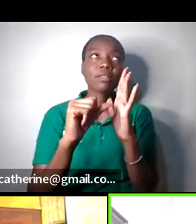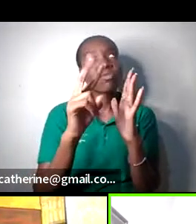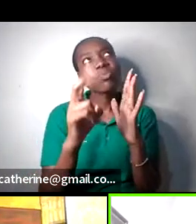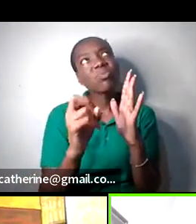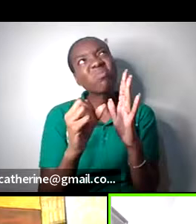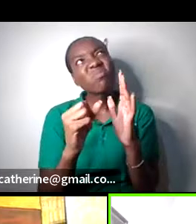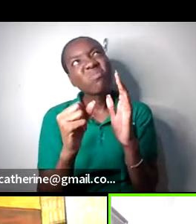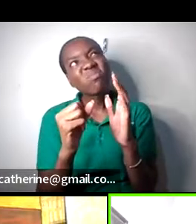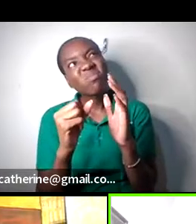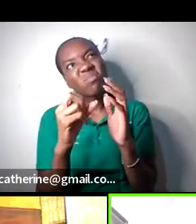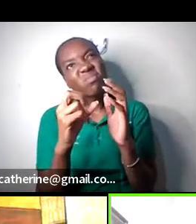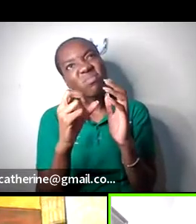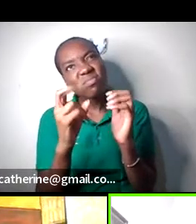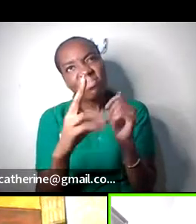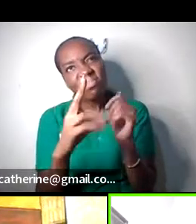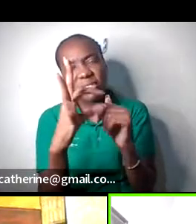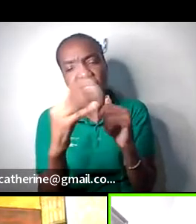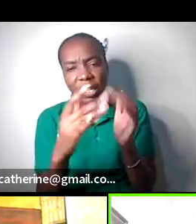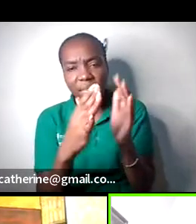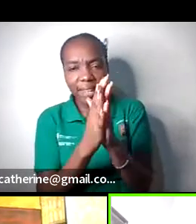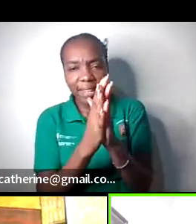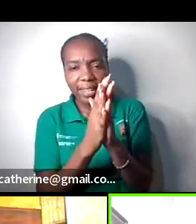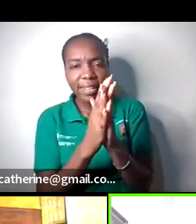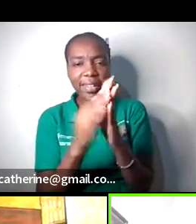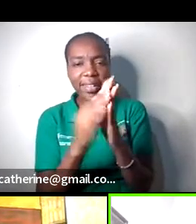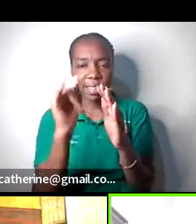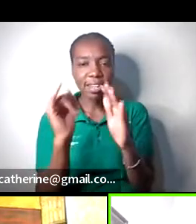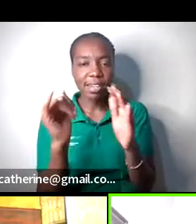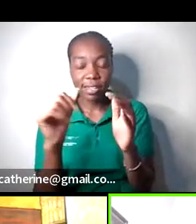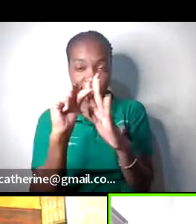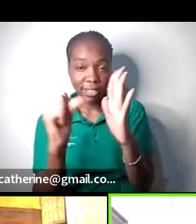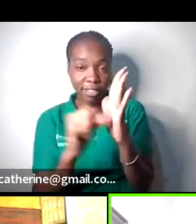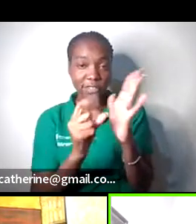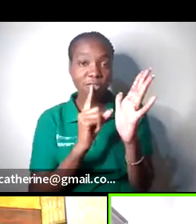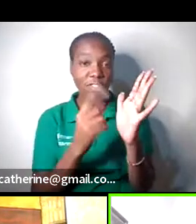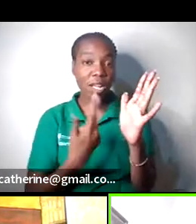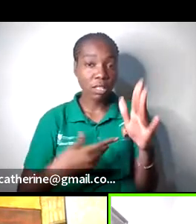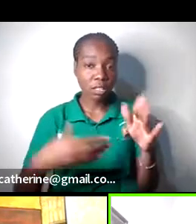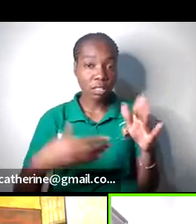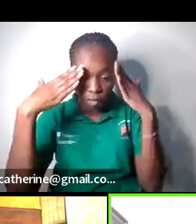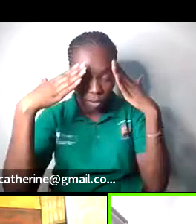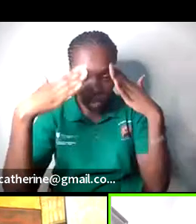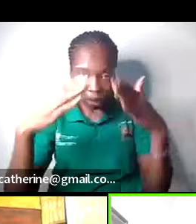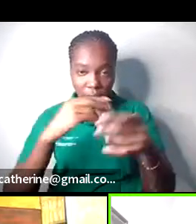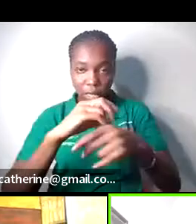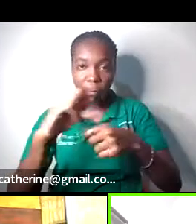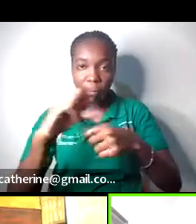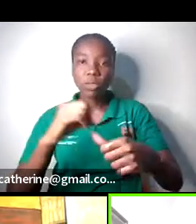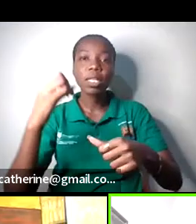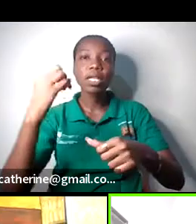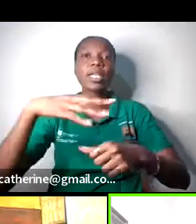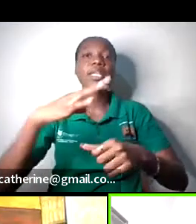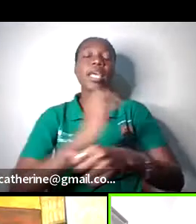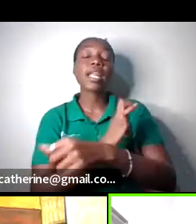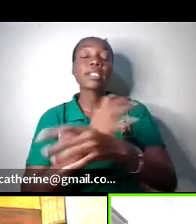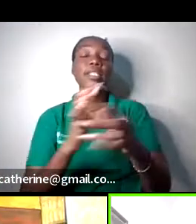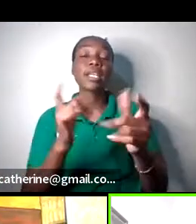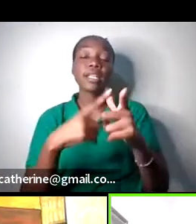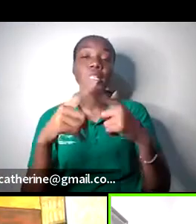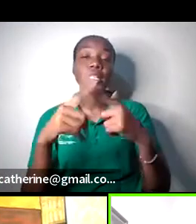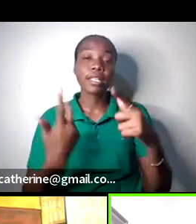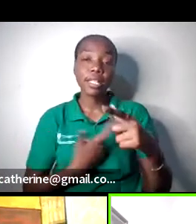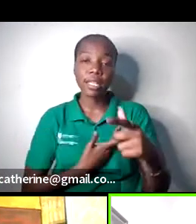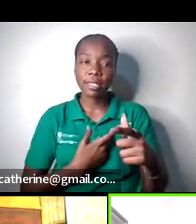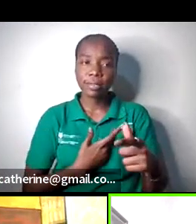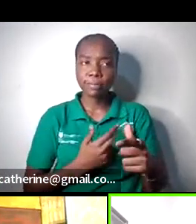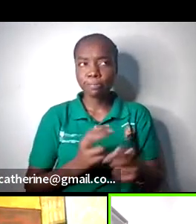that agenda. And to me, what we should be looking at is focusing our energy and enhancing the rate at